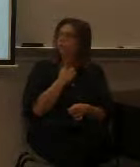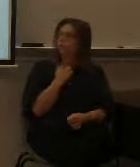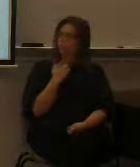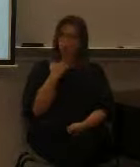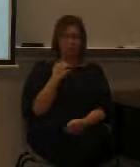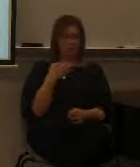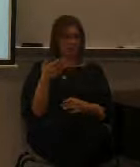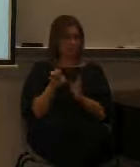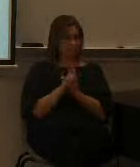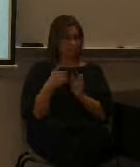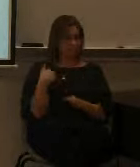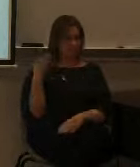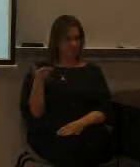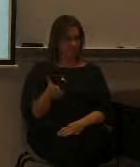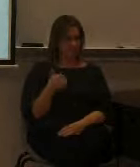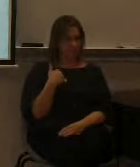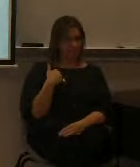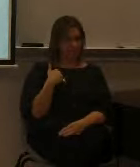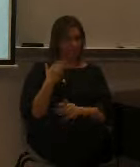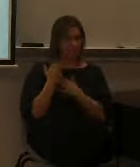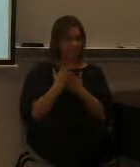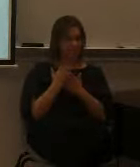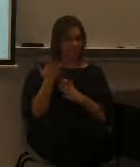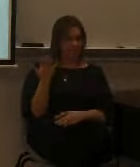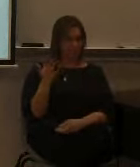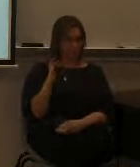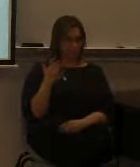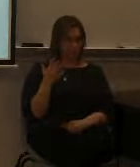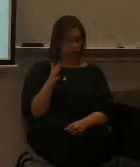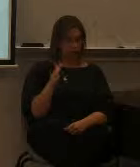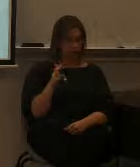that have some fairly